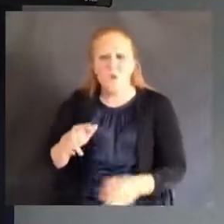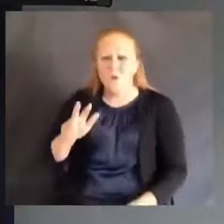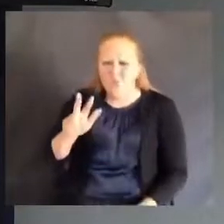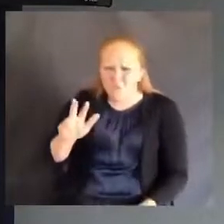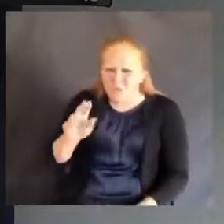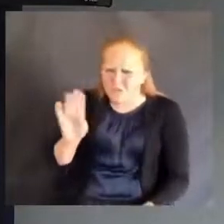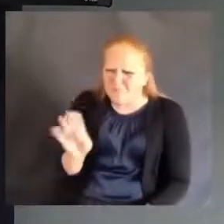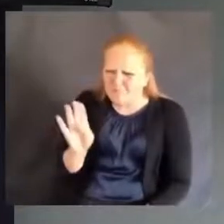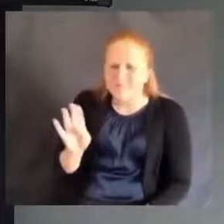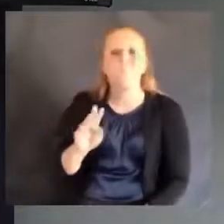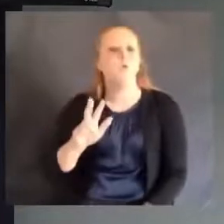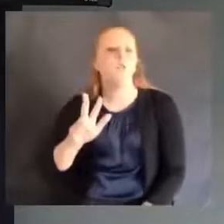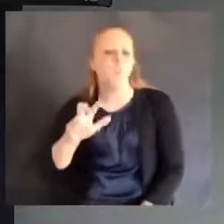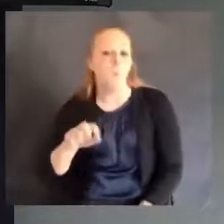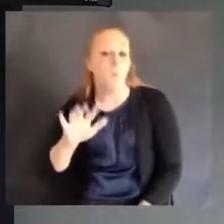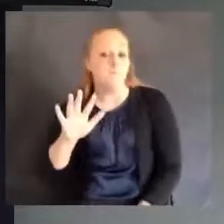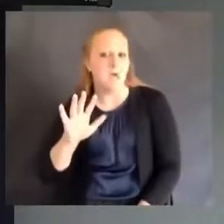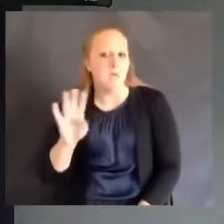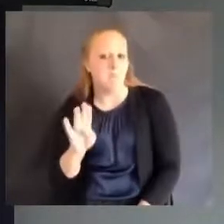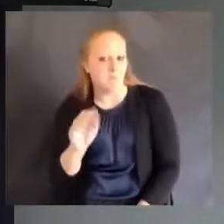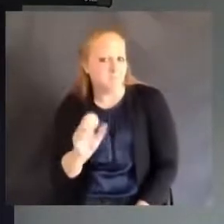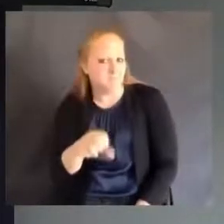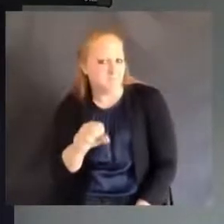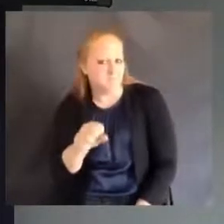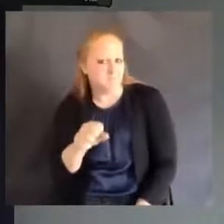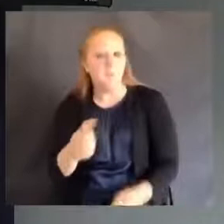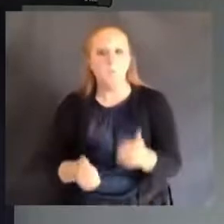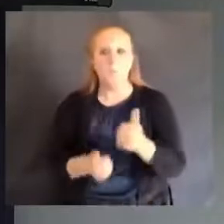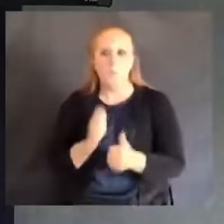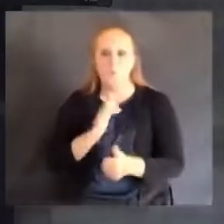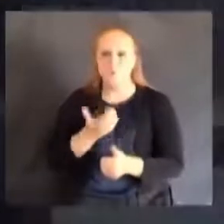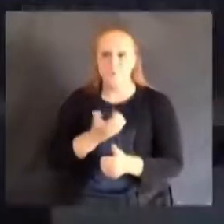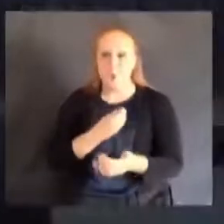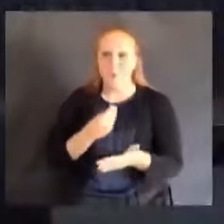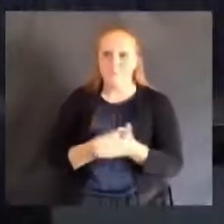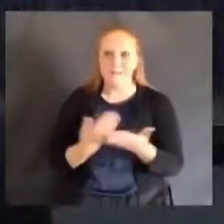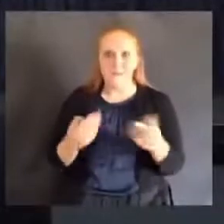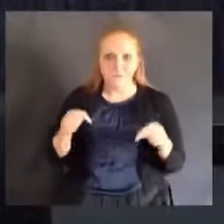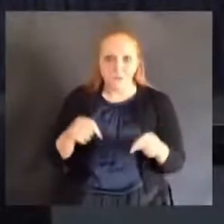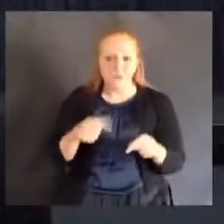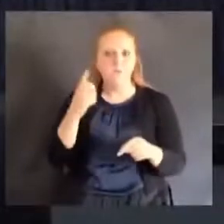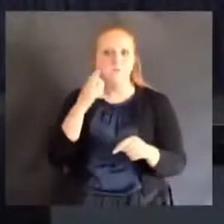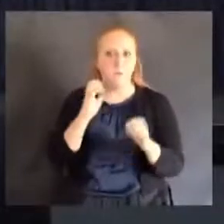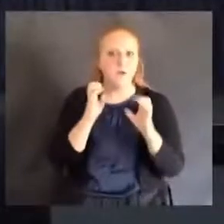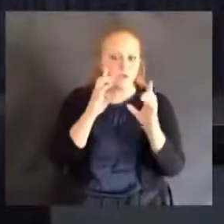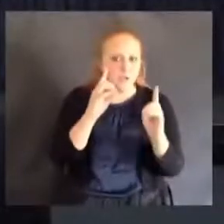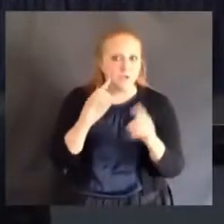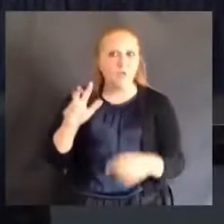billion in spending total for the state. We spend most of the money in New York State on education. Excuse me one second.